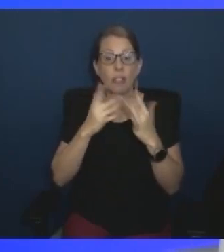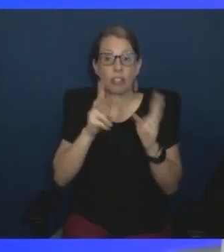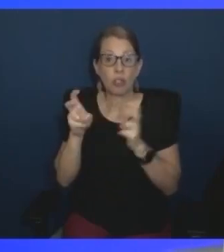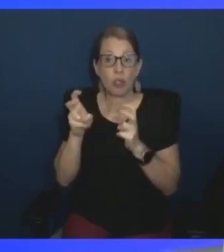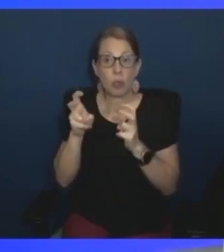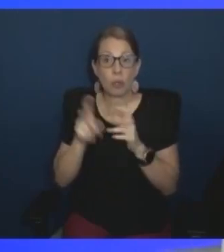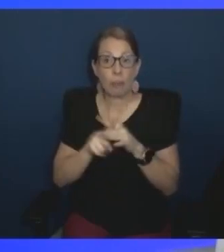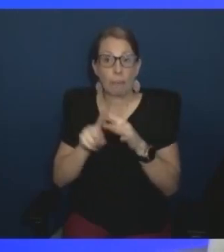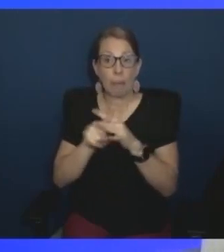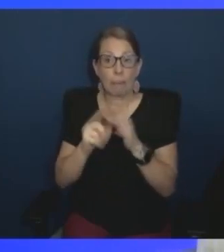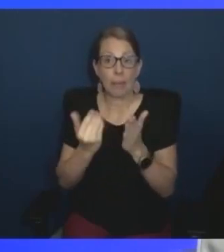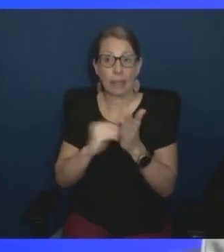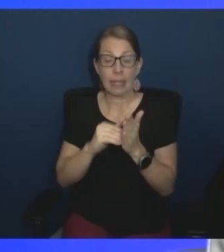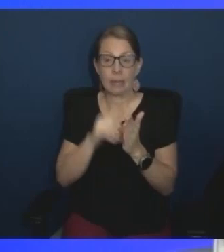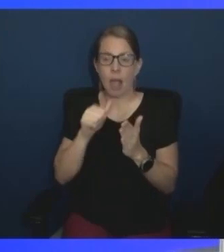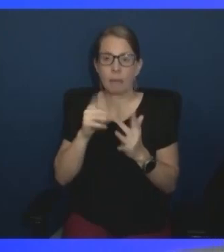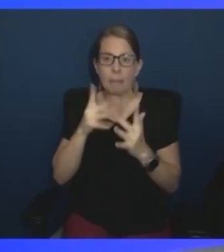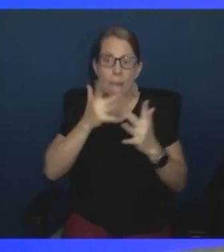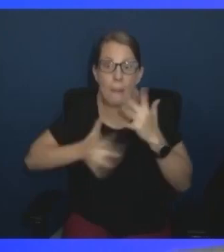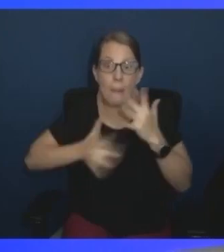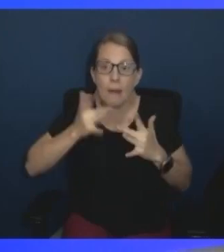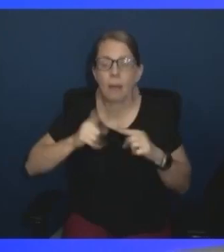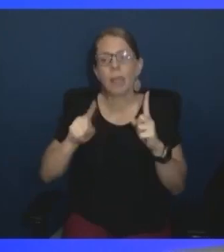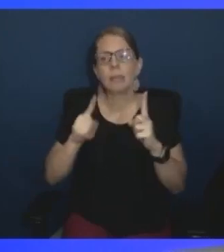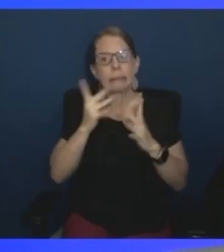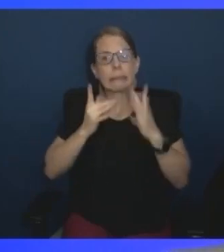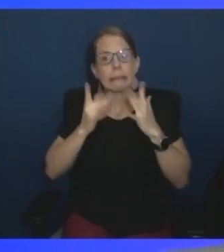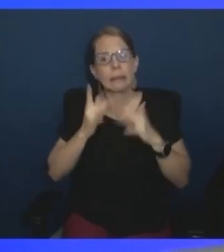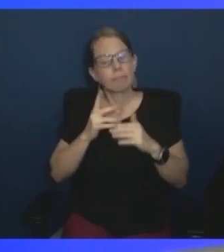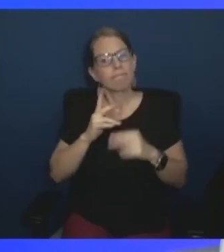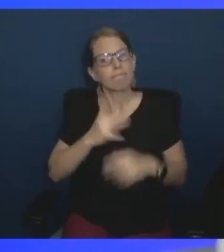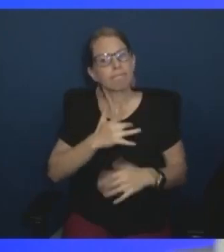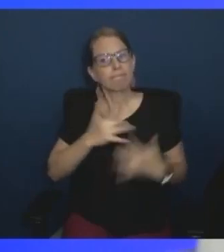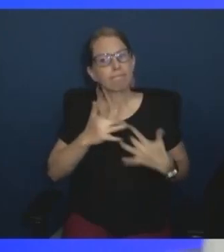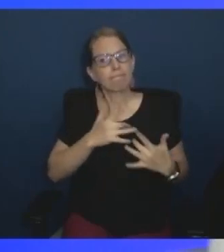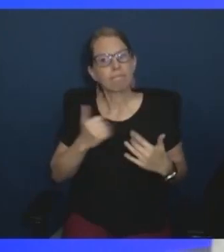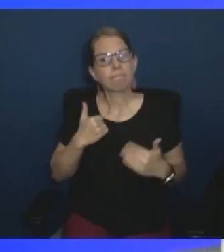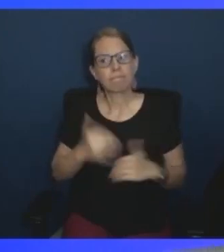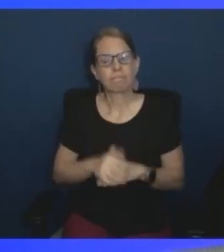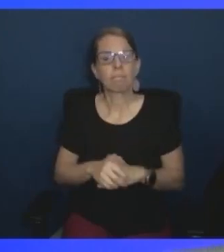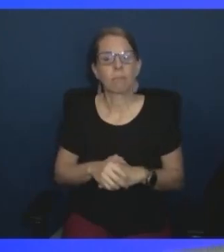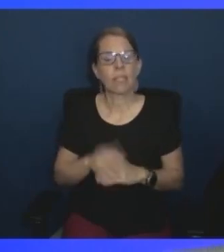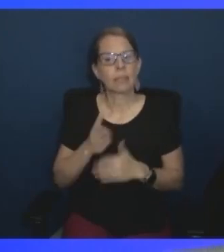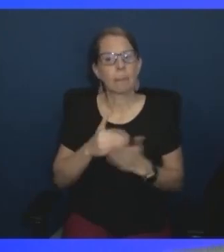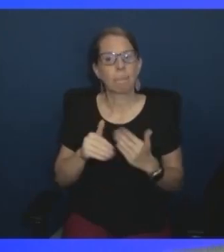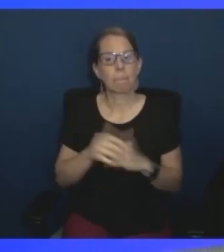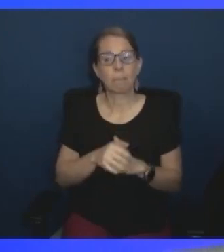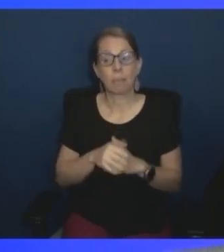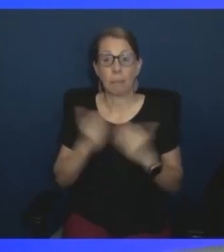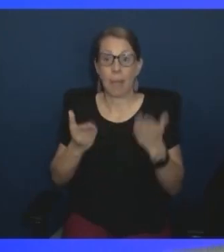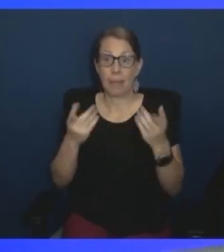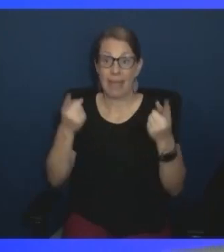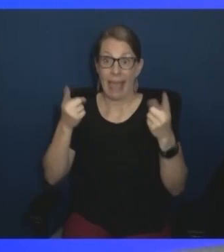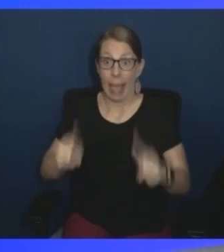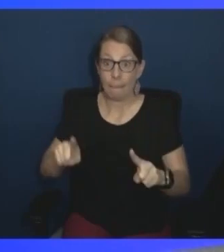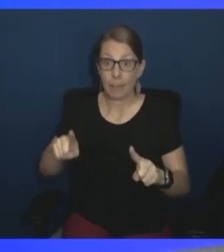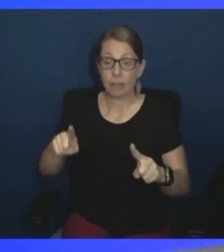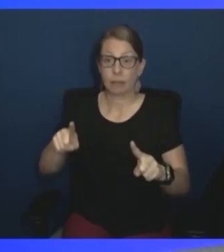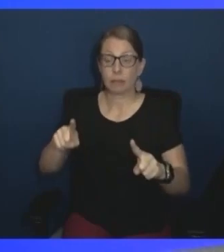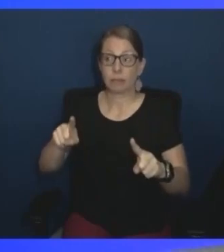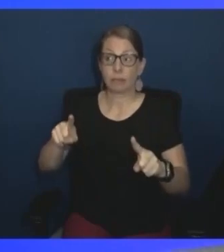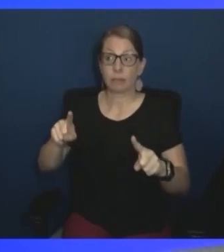but there's absolutely no guarantee that we couldn't end up in the same place if the cards aligned,